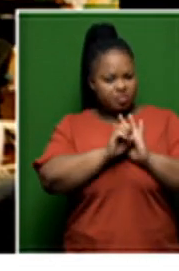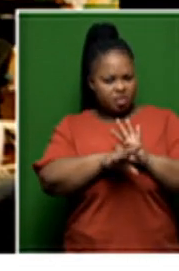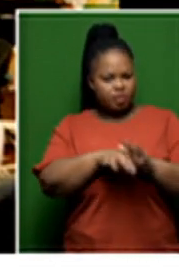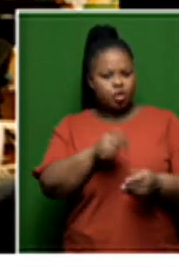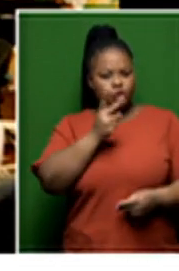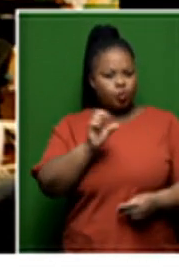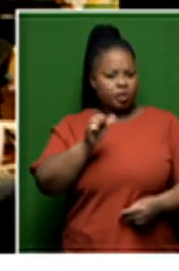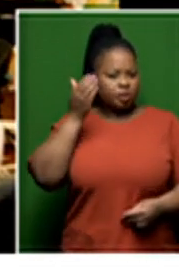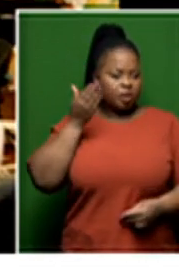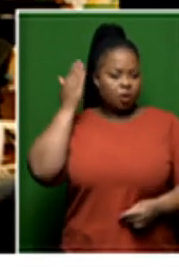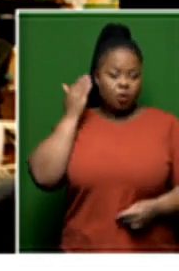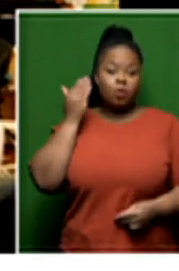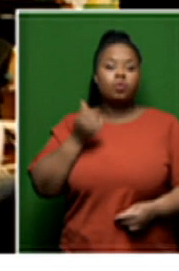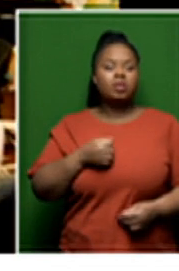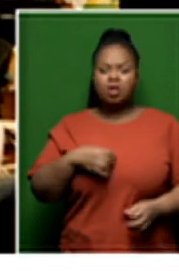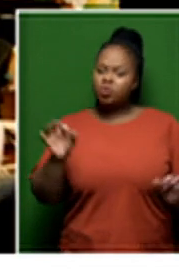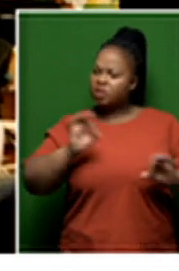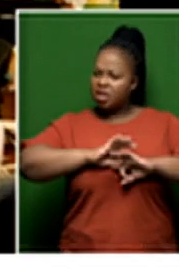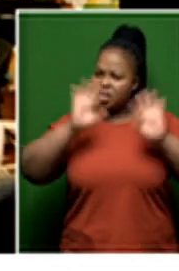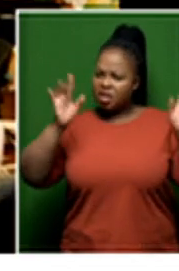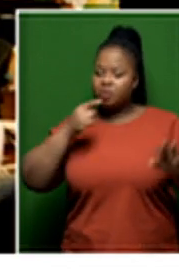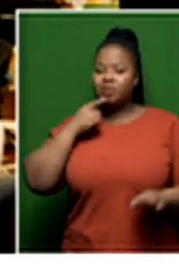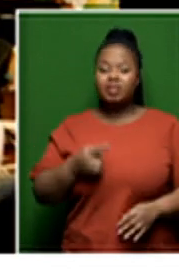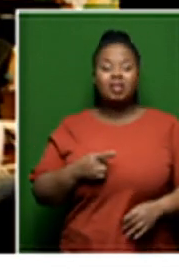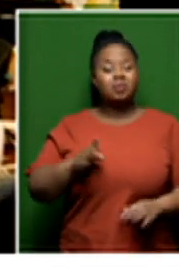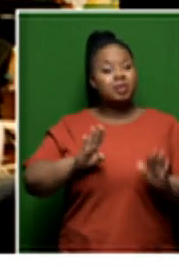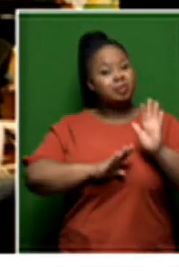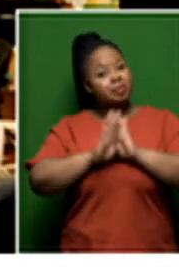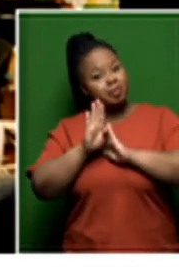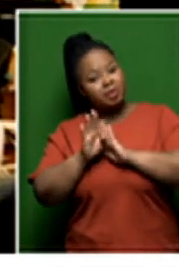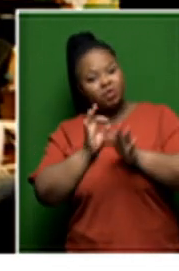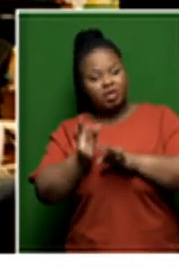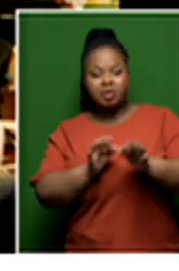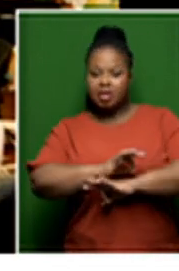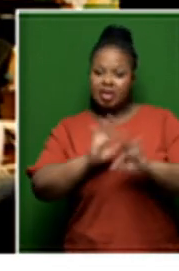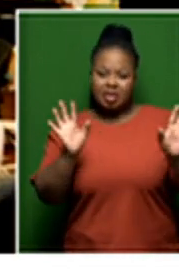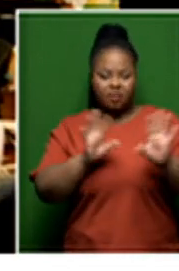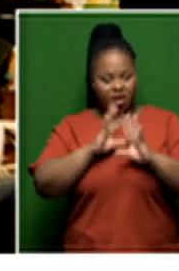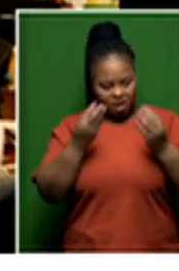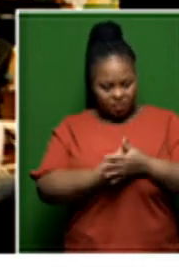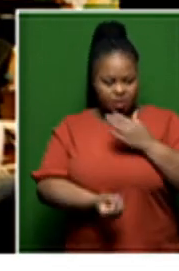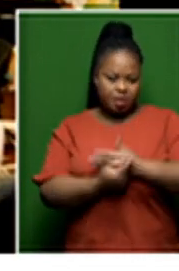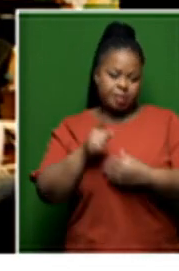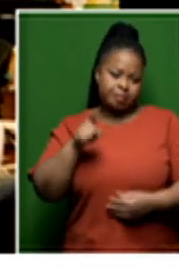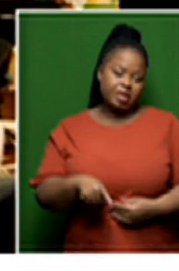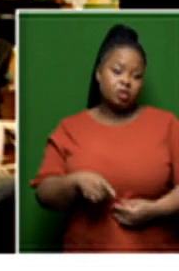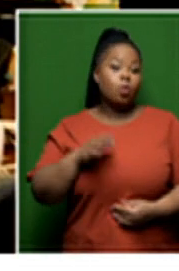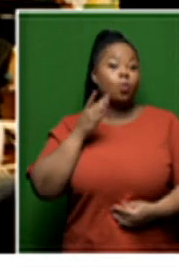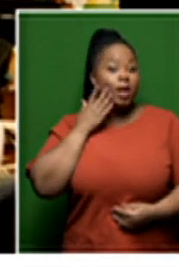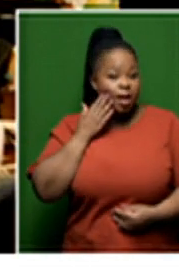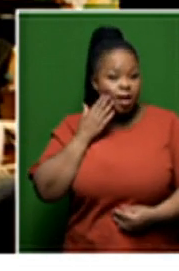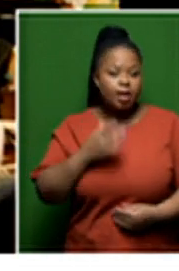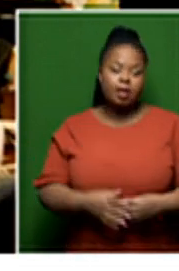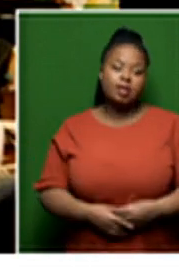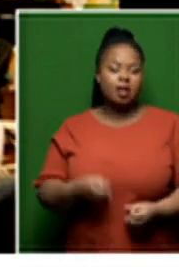issued 2 weeks ago, actually made it very clear that there's a lot of progress and there's clarity in terms of what needs to be done, when it needs to be done,